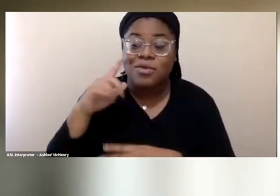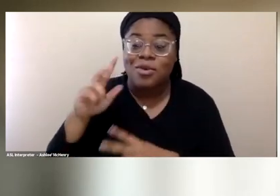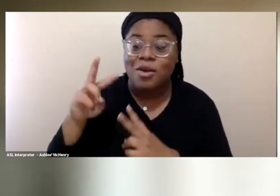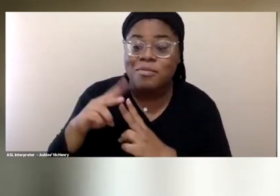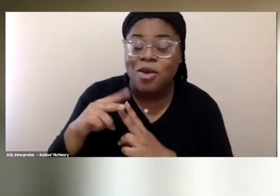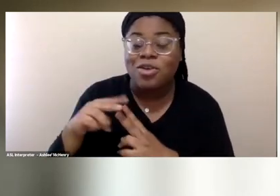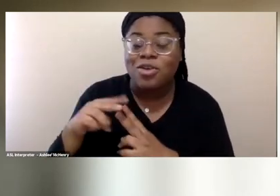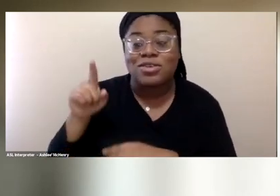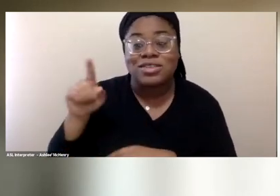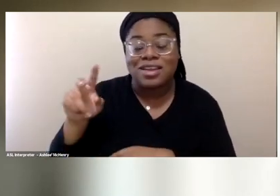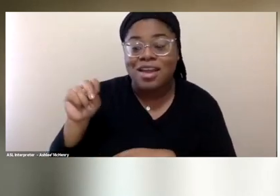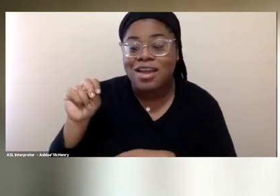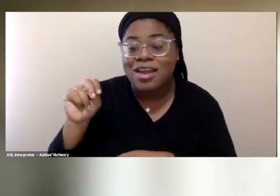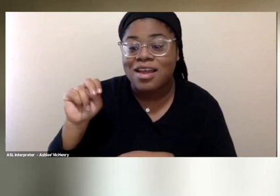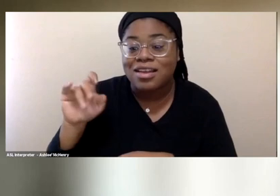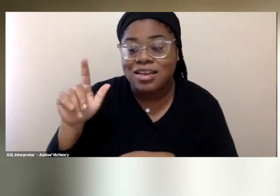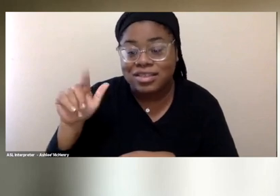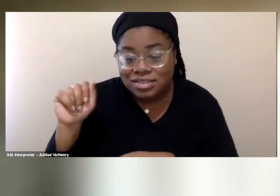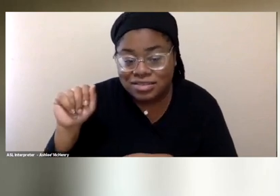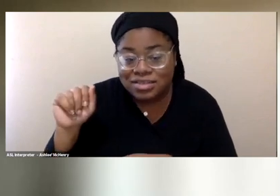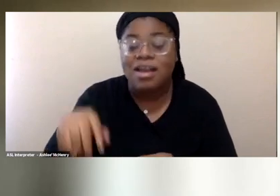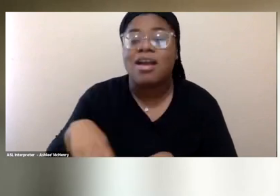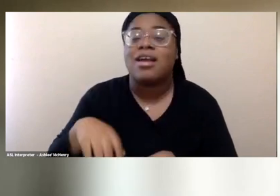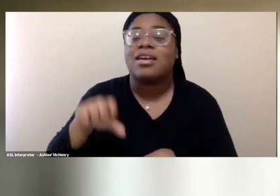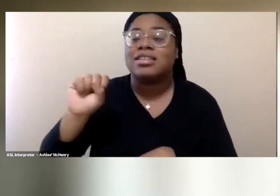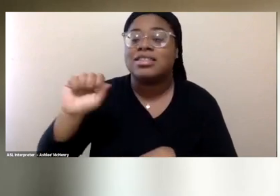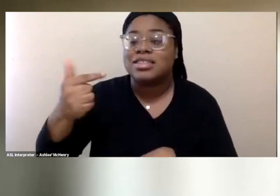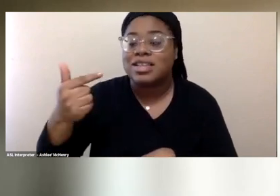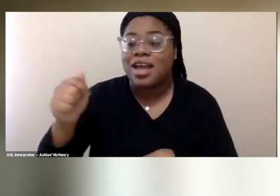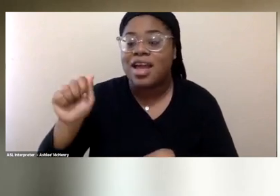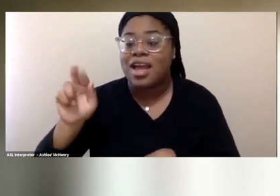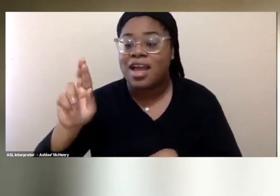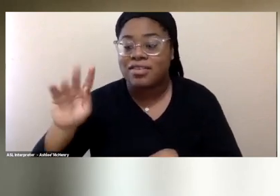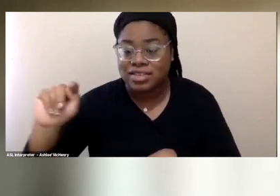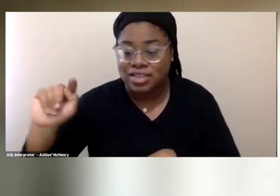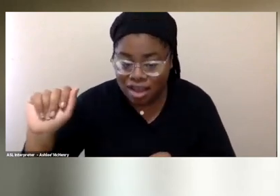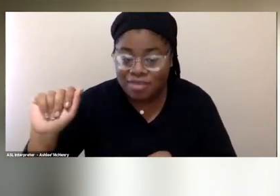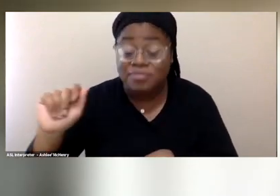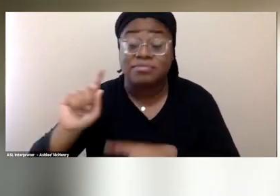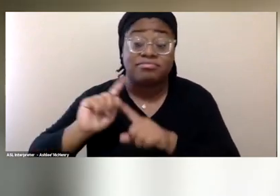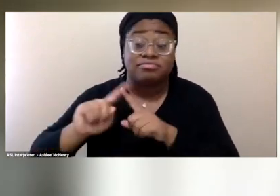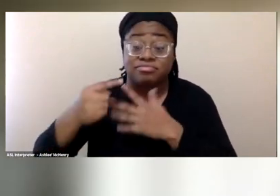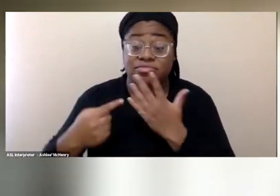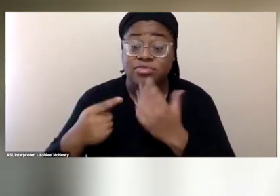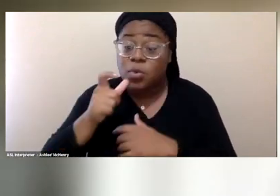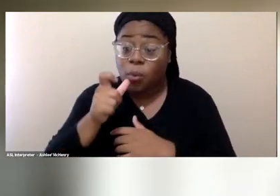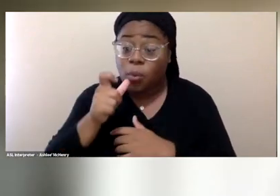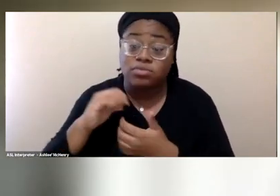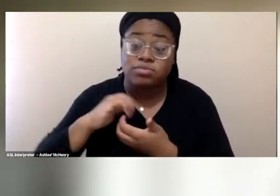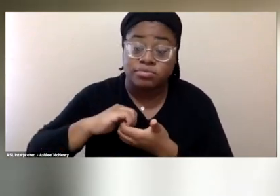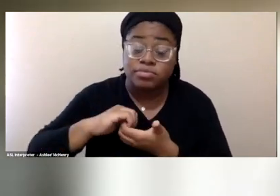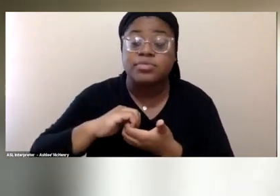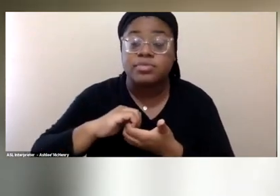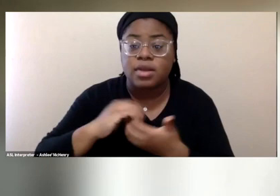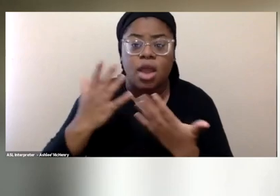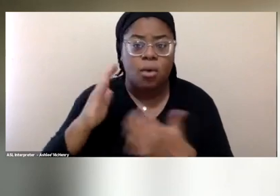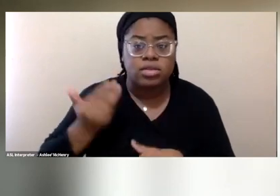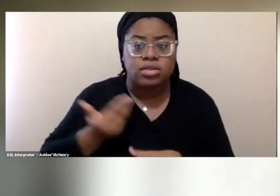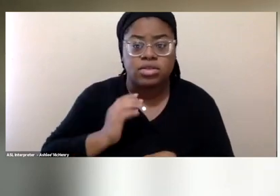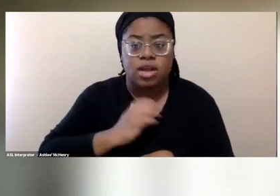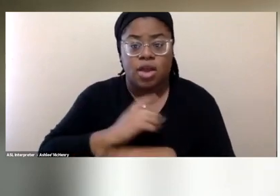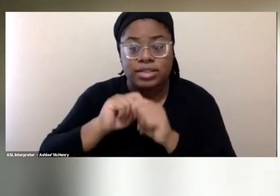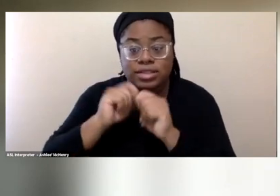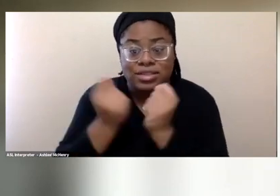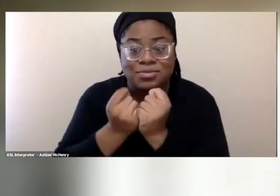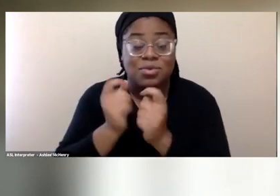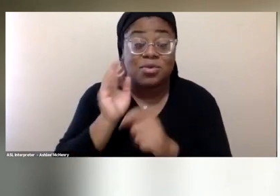Nielsen, at SAG-AFTRA Foundation, and USC Viterbi School of Engineering. I want to introduce our team who will be